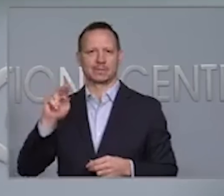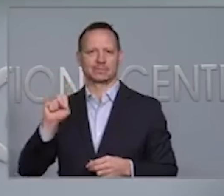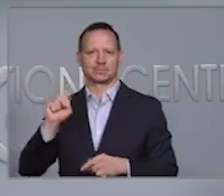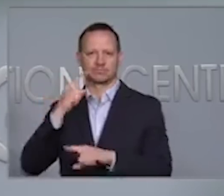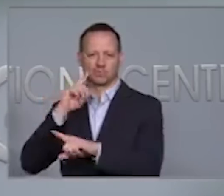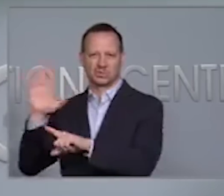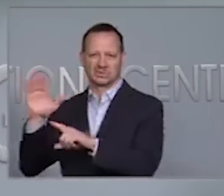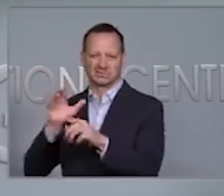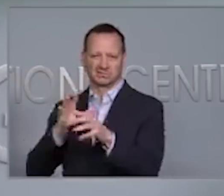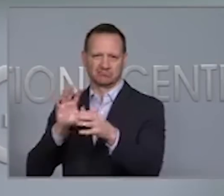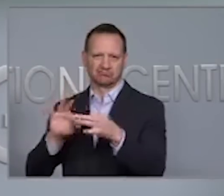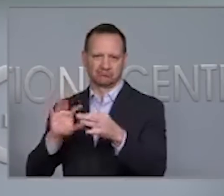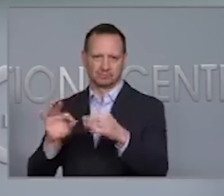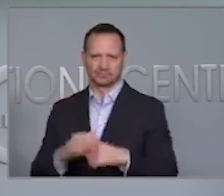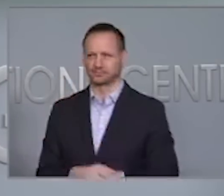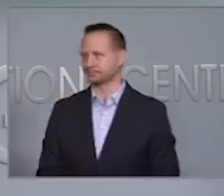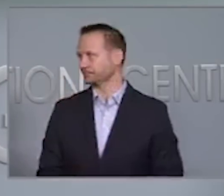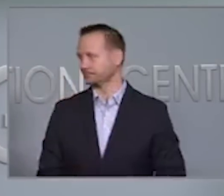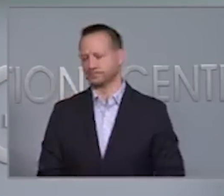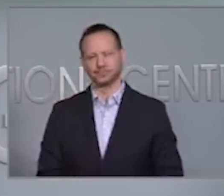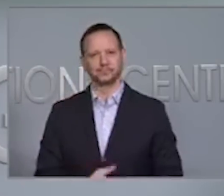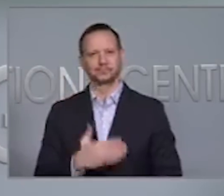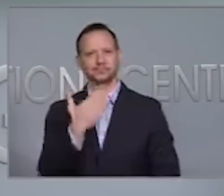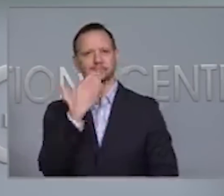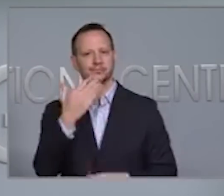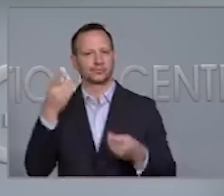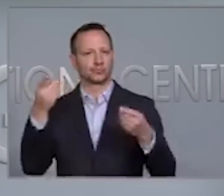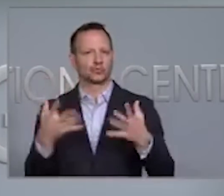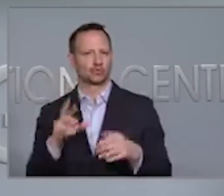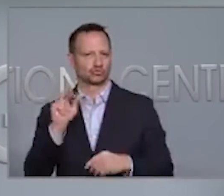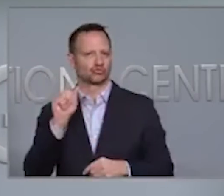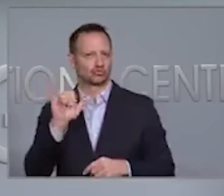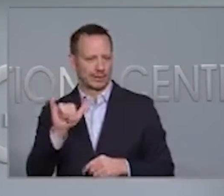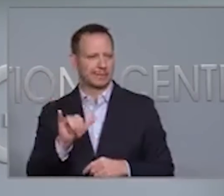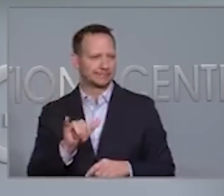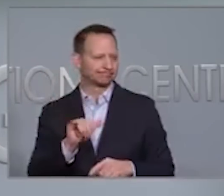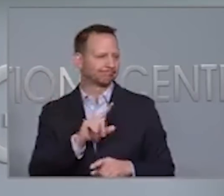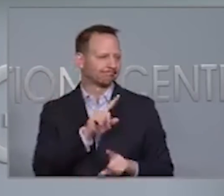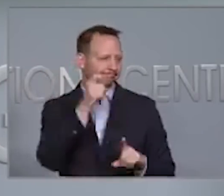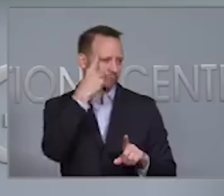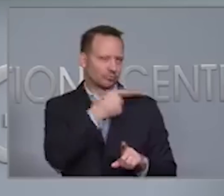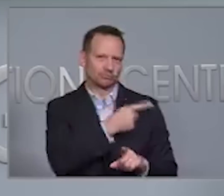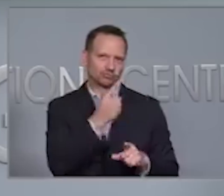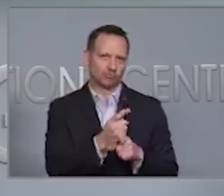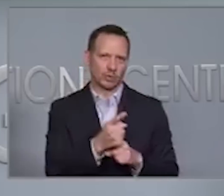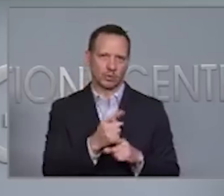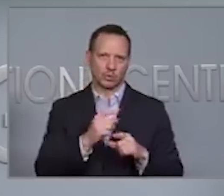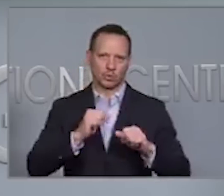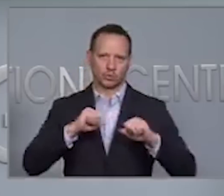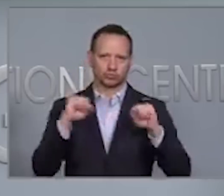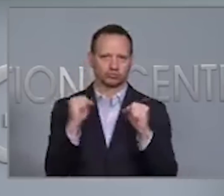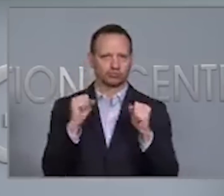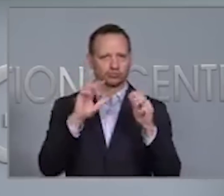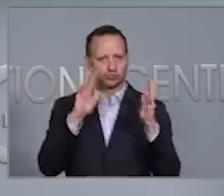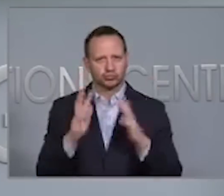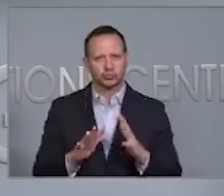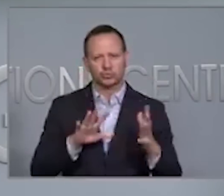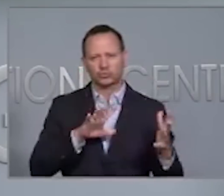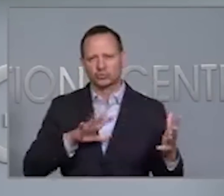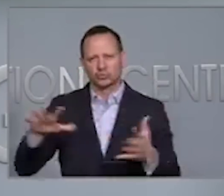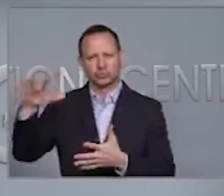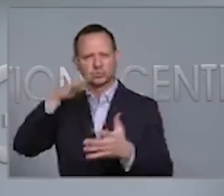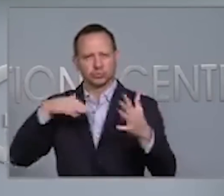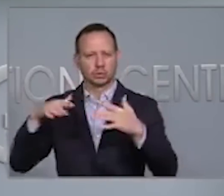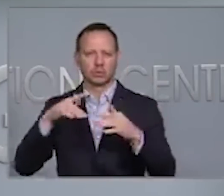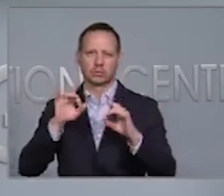Thank you, Director Ray. Good morning. Like the governor said, the winter storm has arrived in parts of our state, and we expect it will make